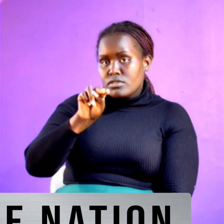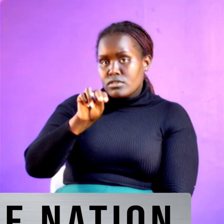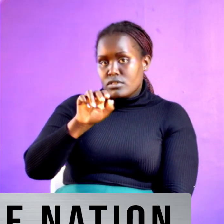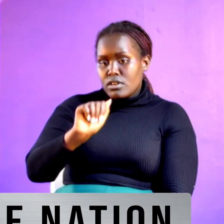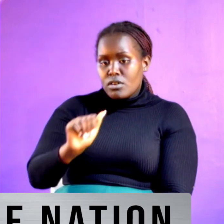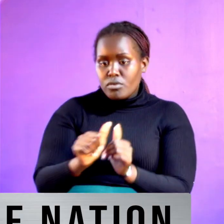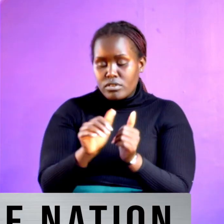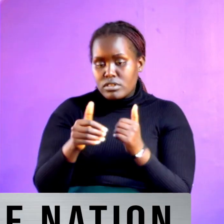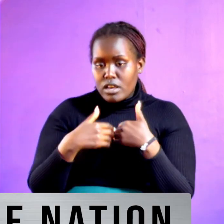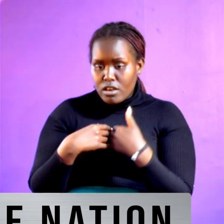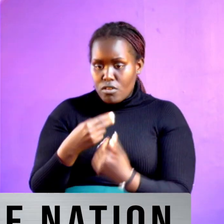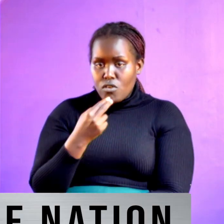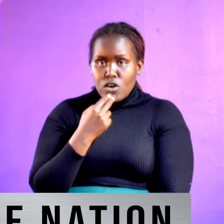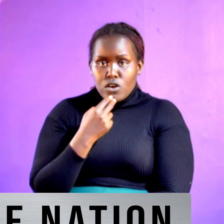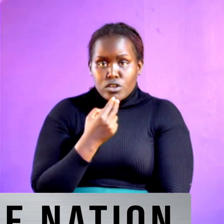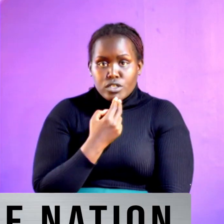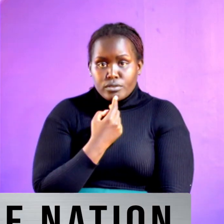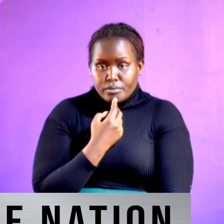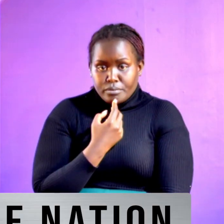Tuesday,